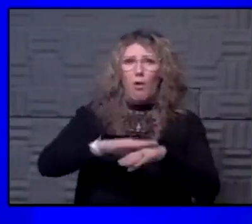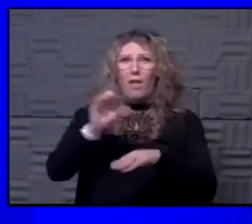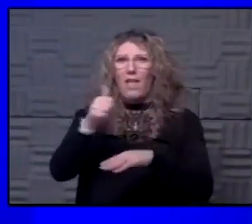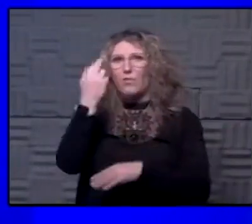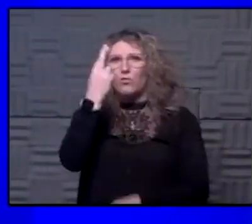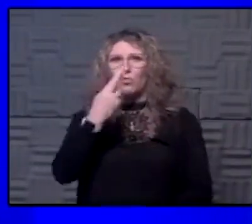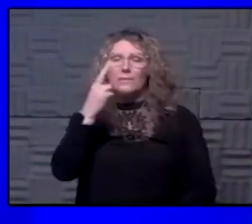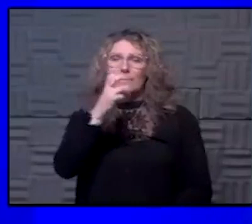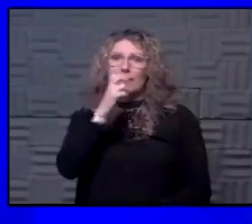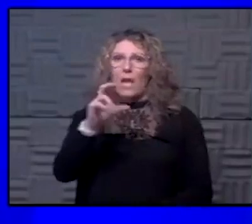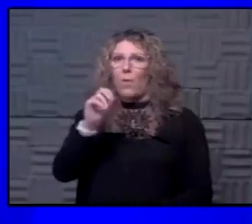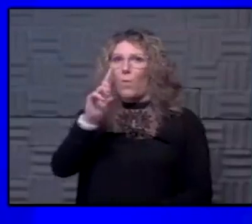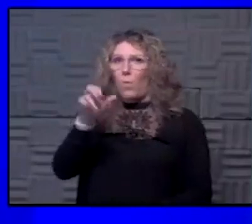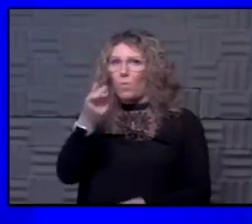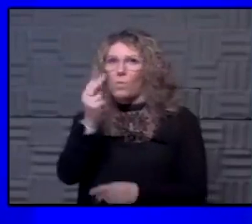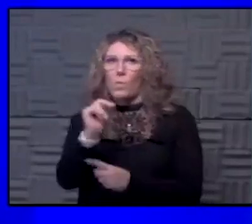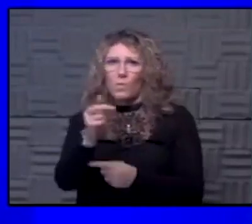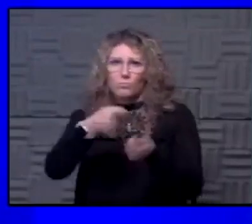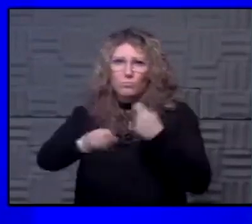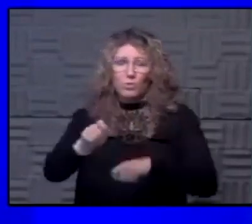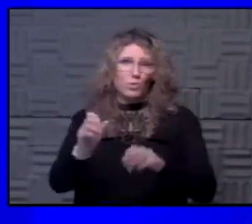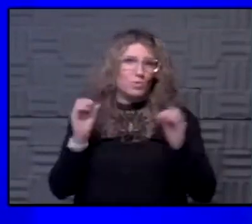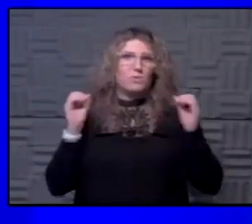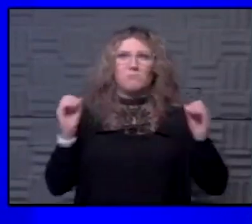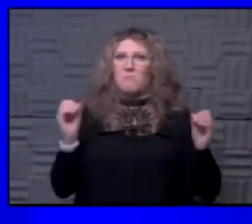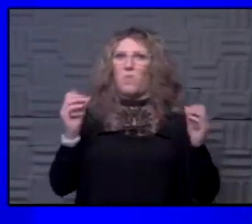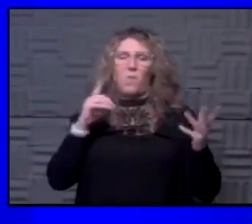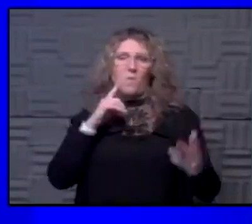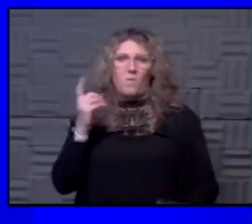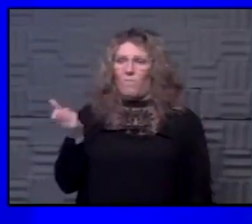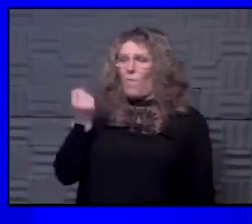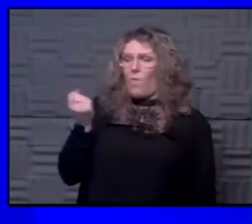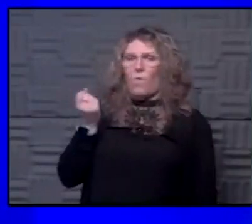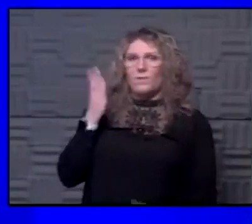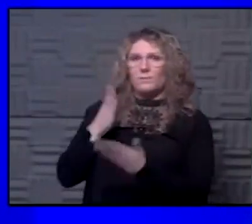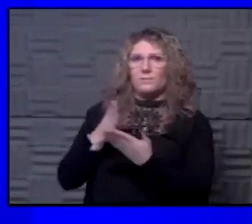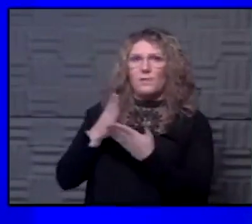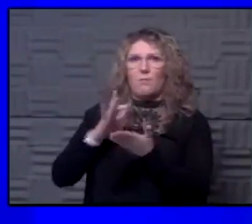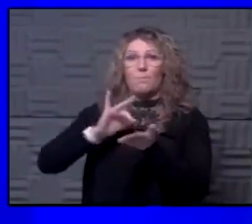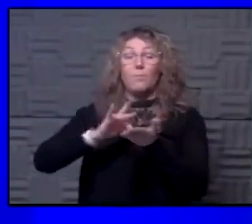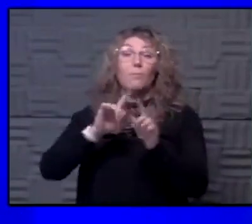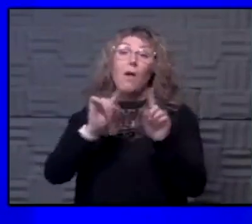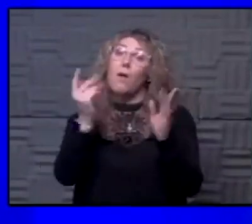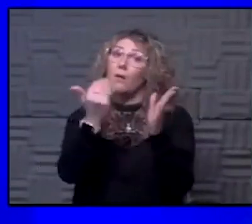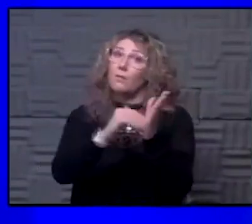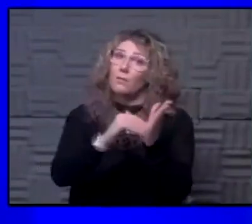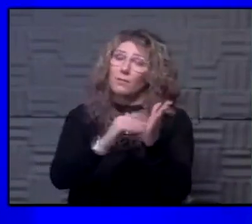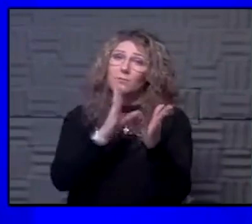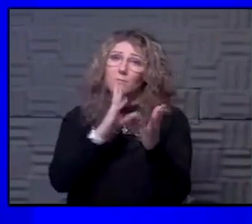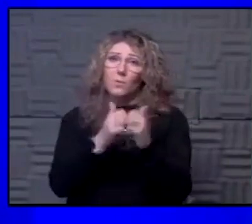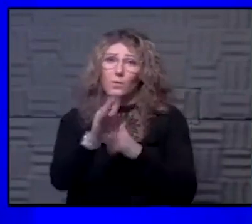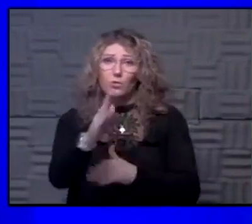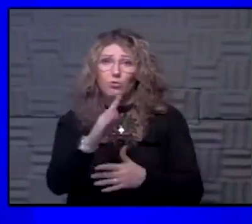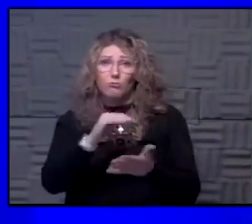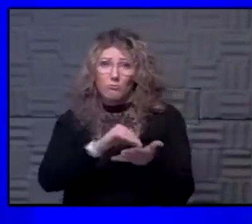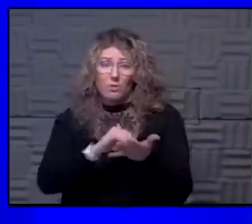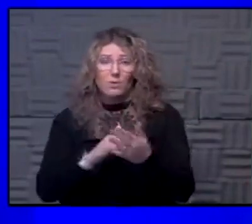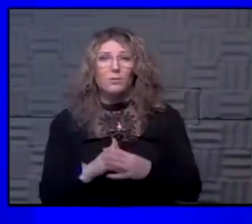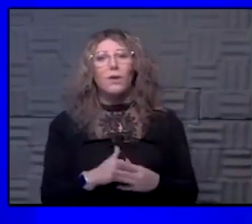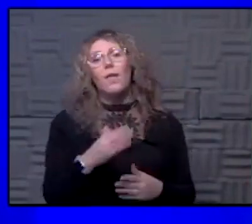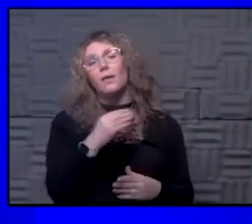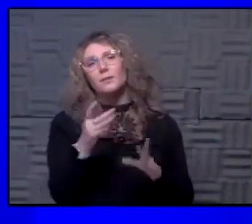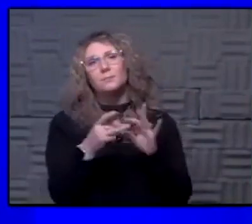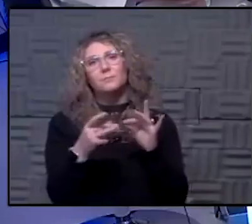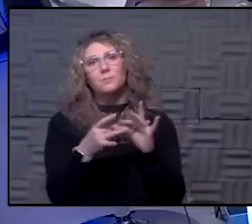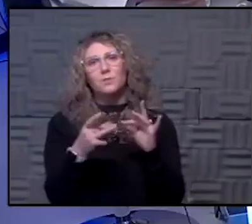reasons, not organ transplant, there really hasn't been a holding of those drugs. But again, talk with your provider. And, you know, just to